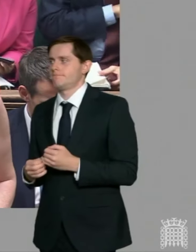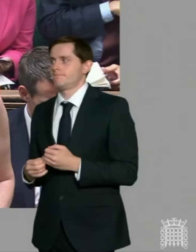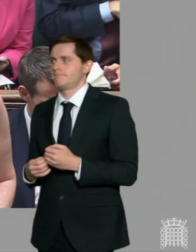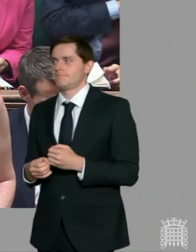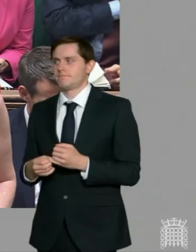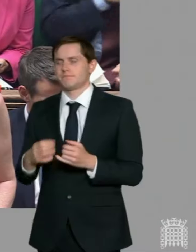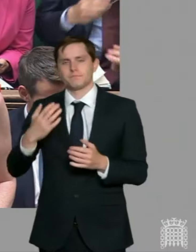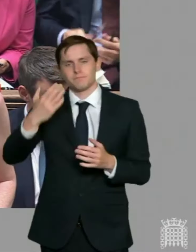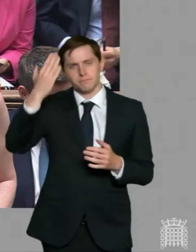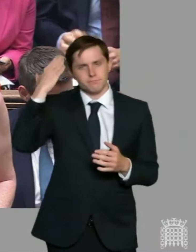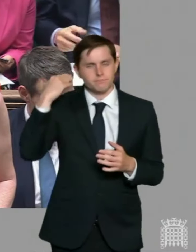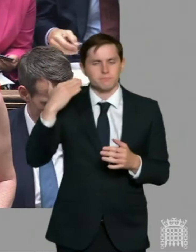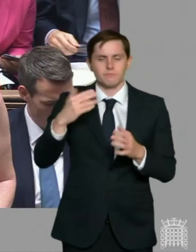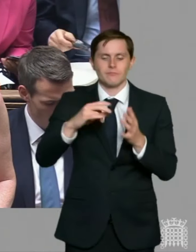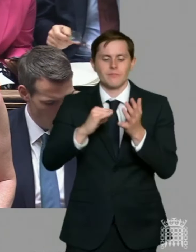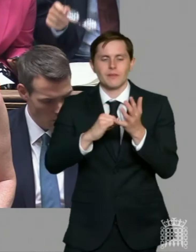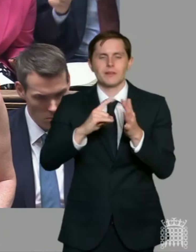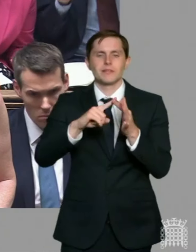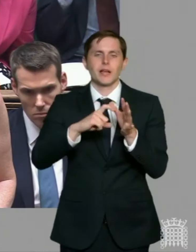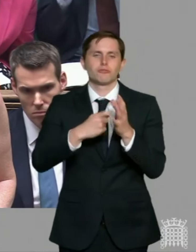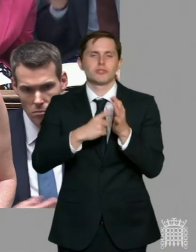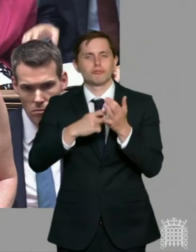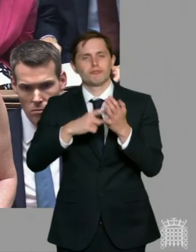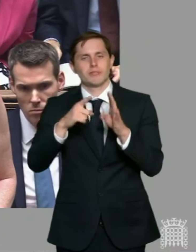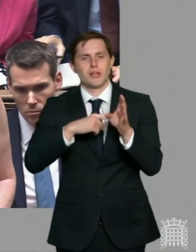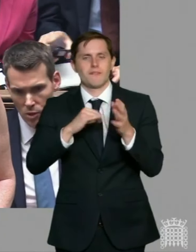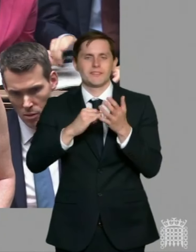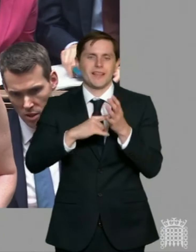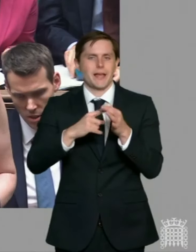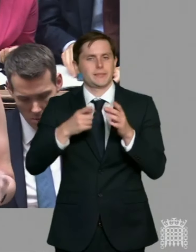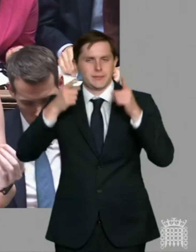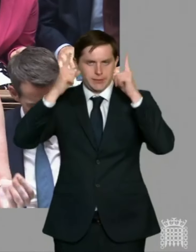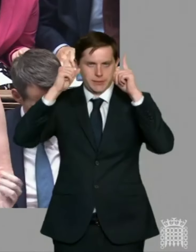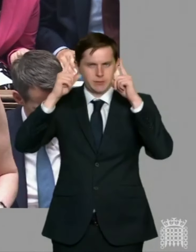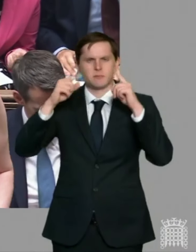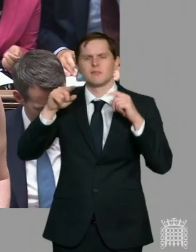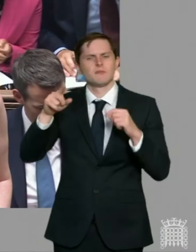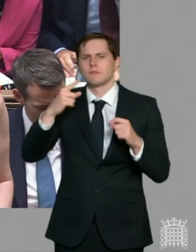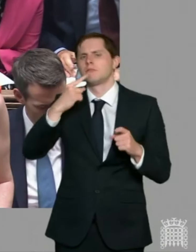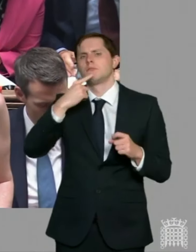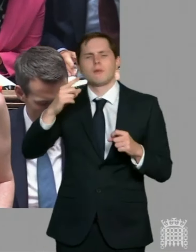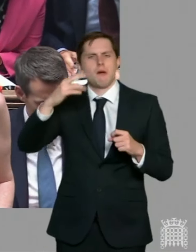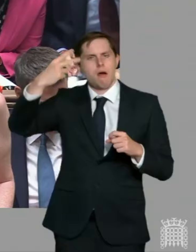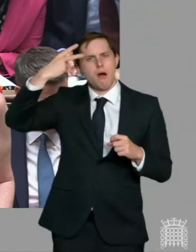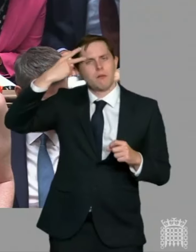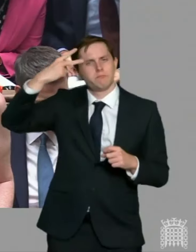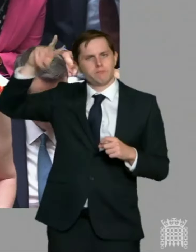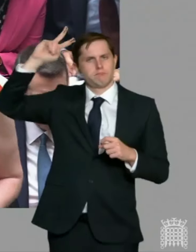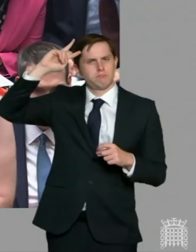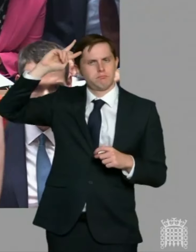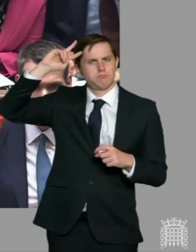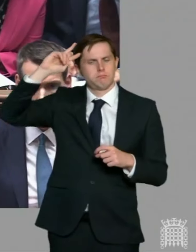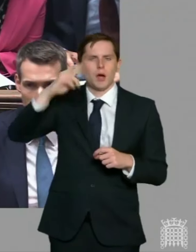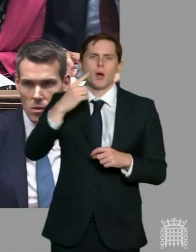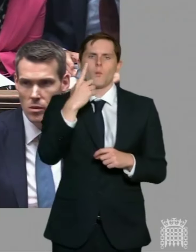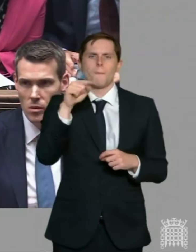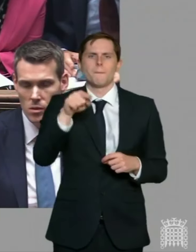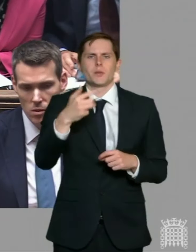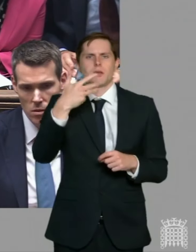Honourable Lady talked about the Affordable Homes grant. The last Secretary of State handed